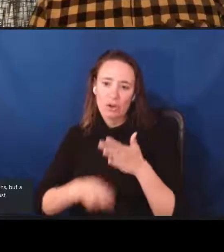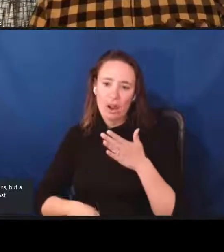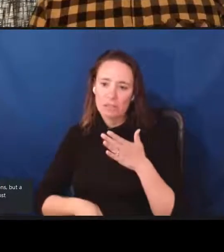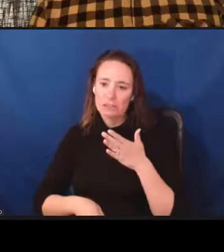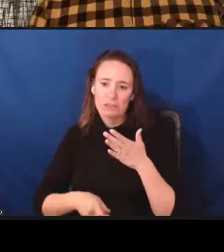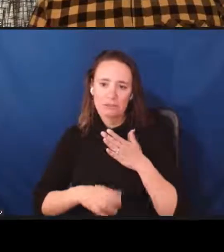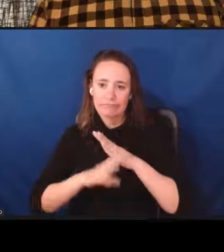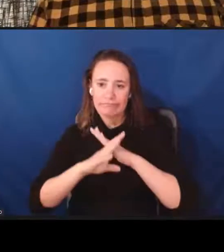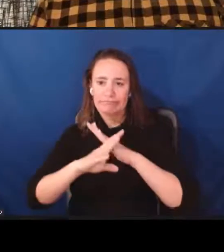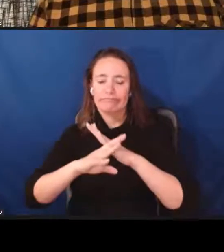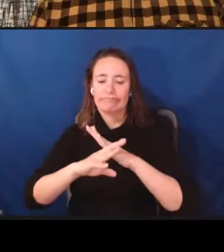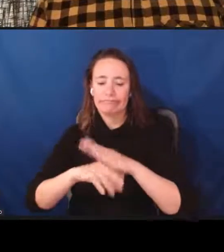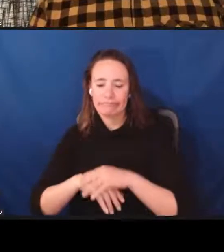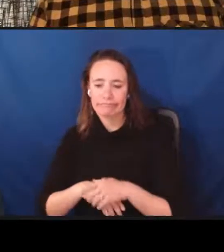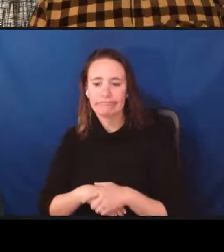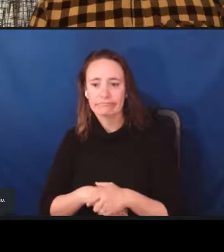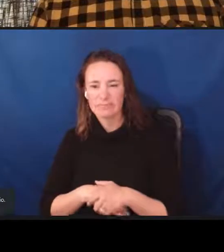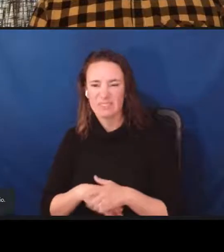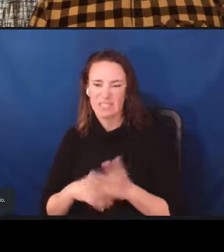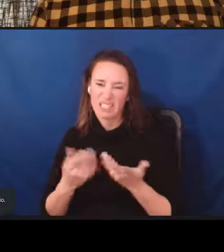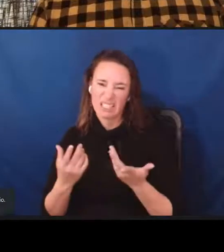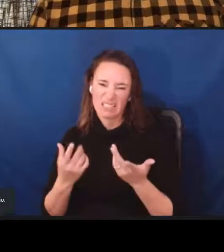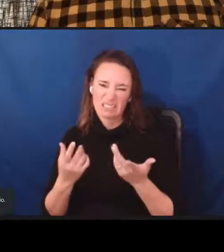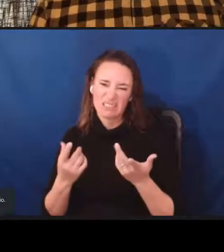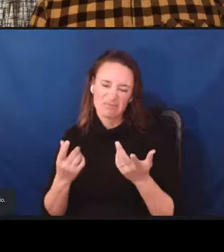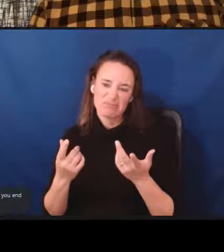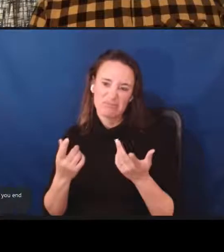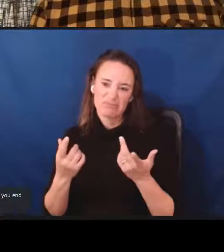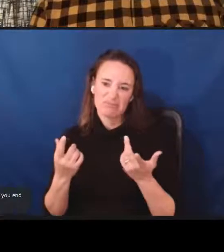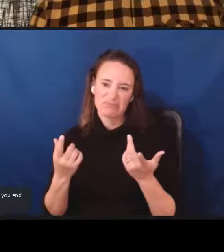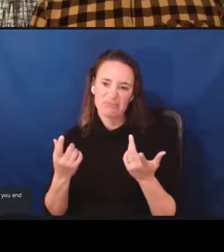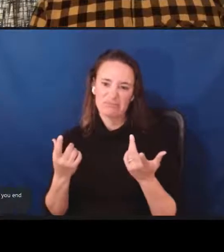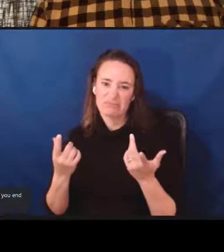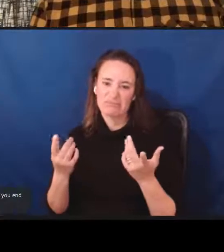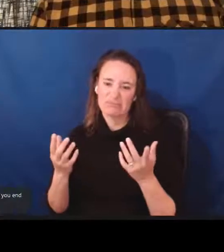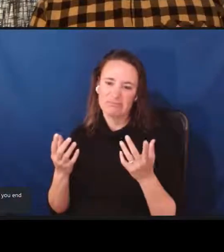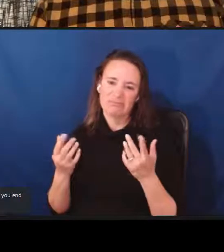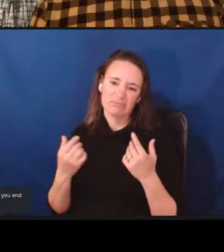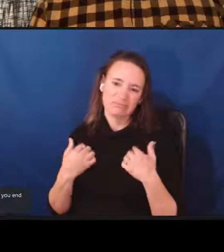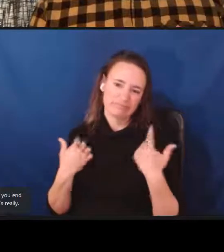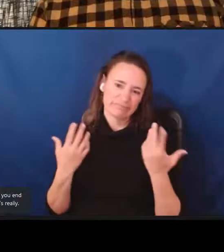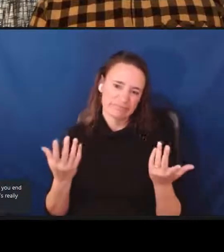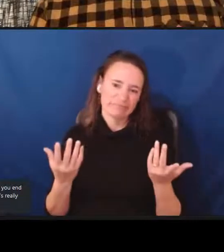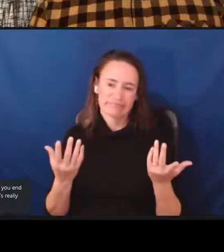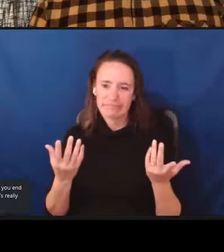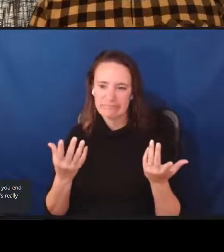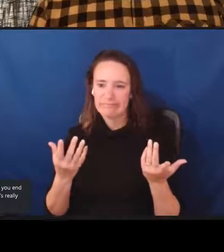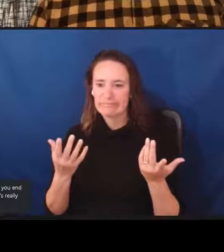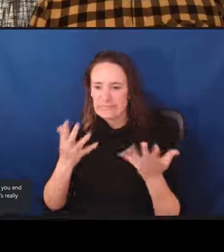So that's the worst case scenario, that you end up in a nursing home, because then it's really hard